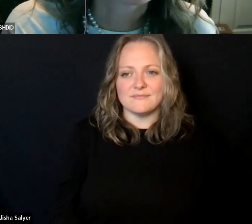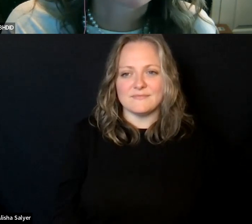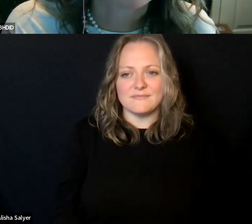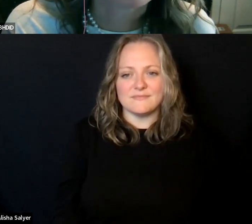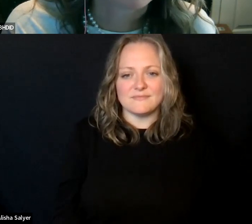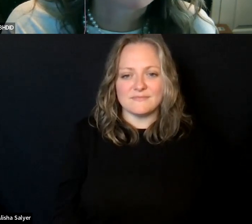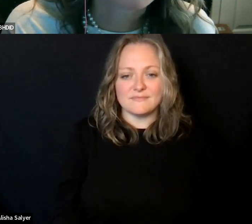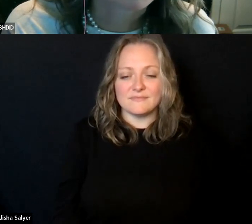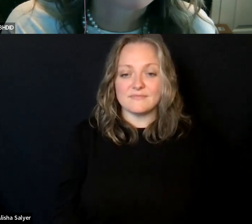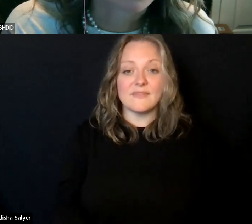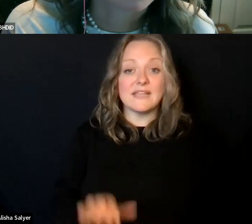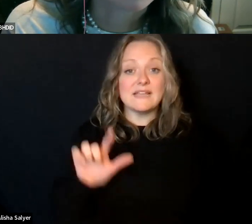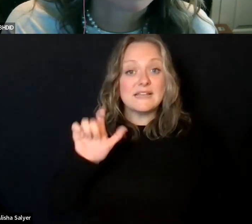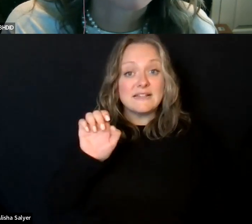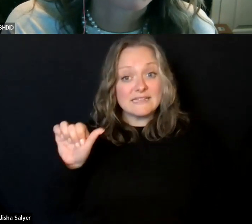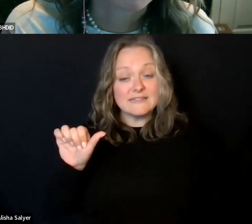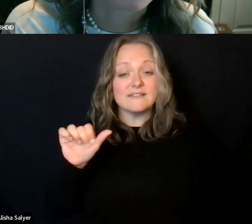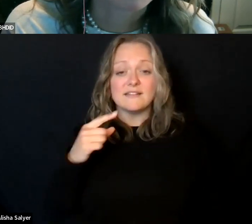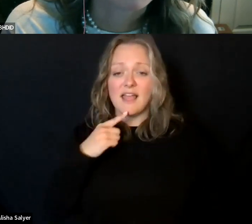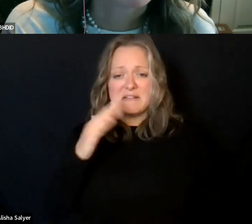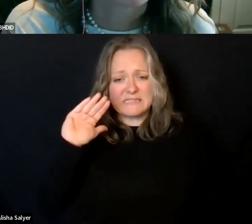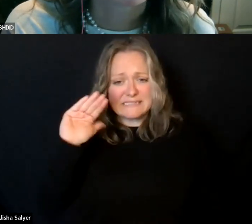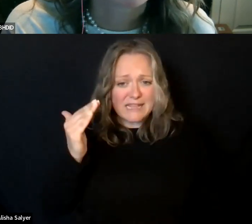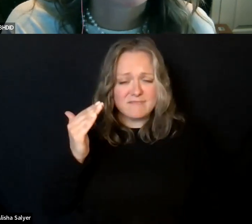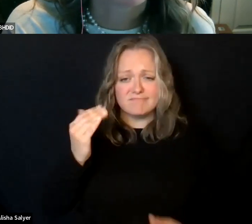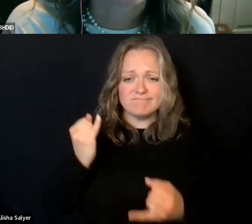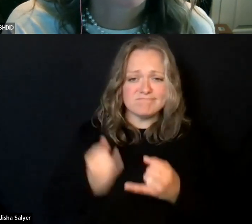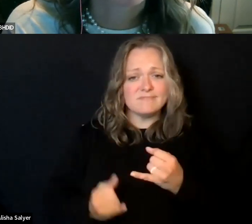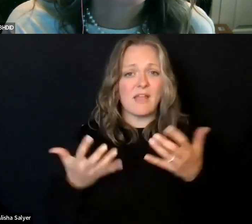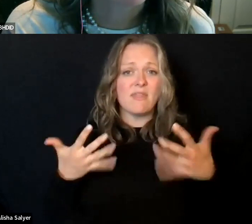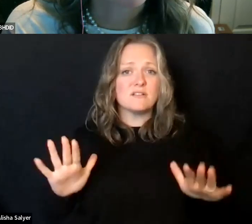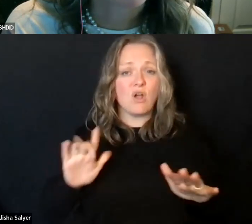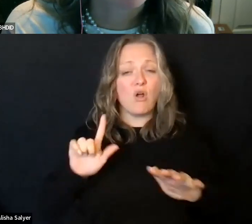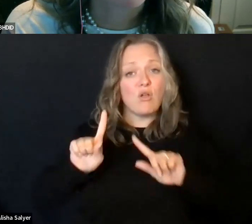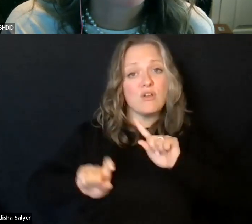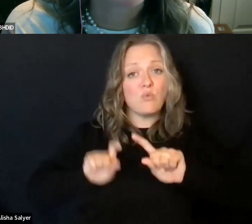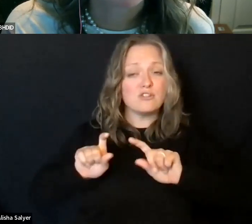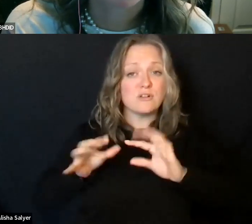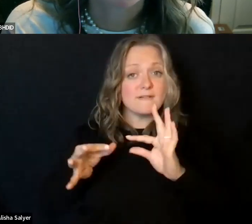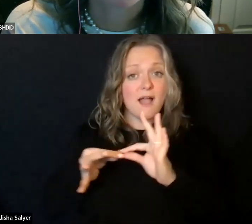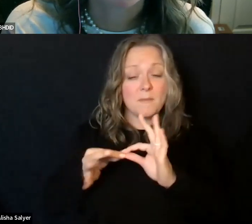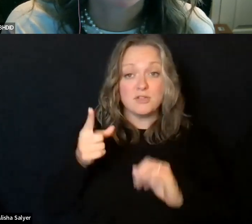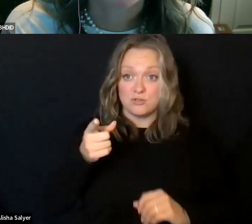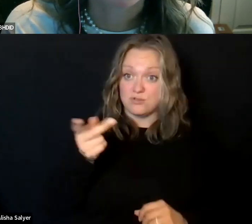That looks like all of the questions in chat and Q&A. Do you guys have any final comments before we wrap up?